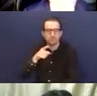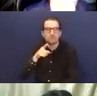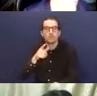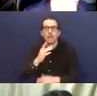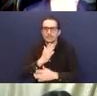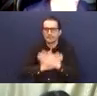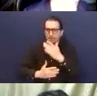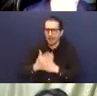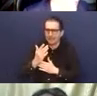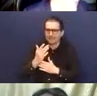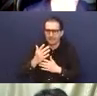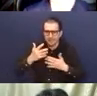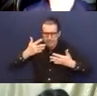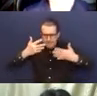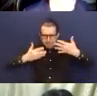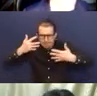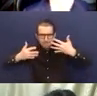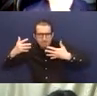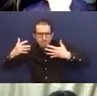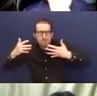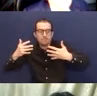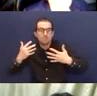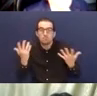currently. 200 million